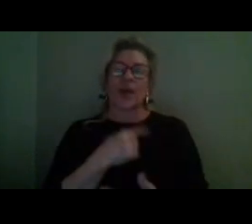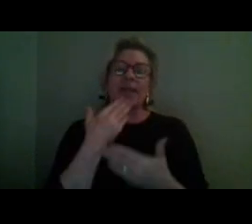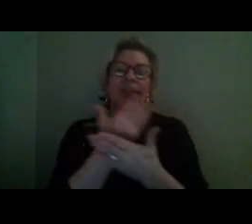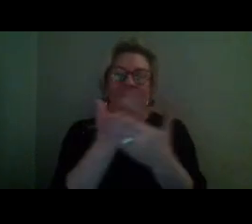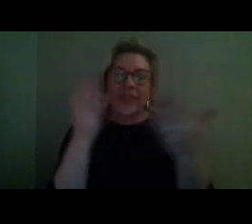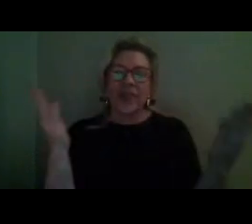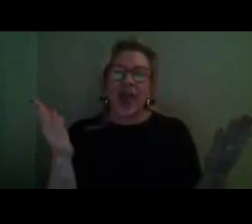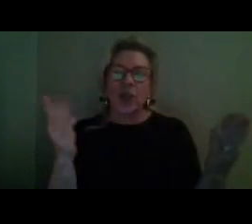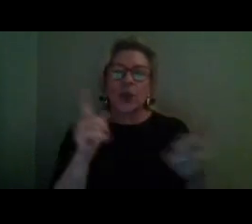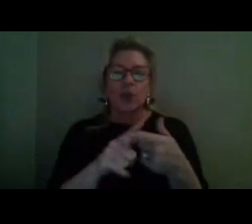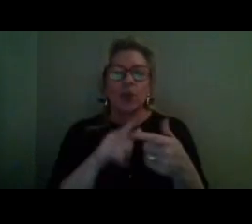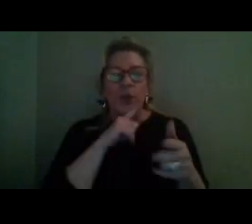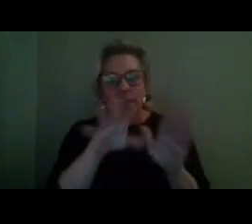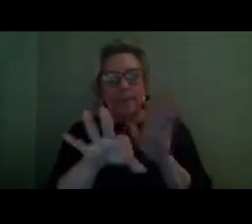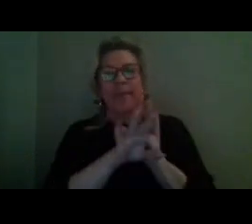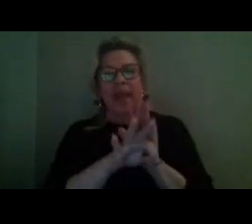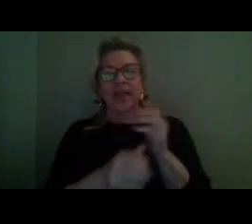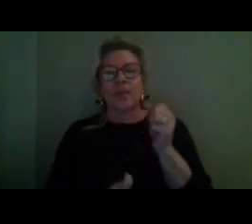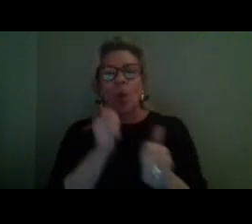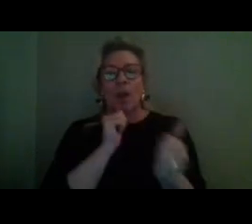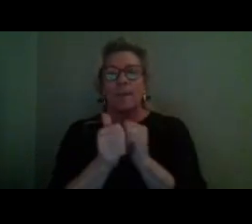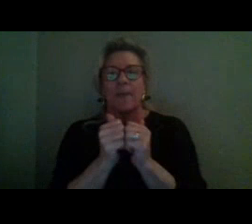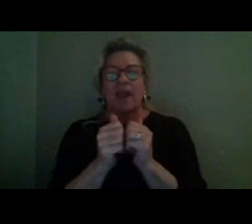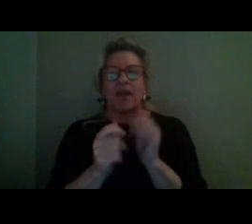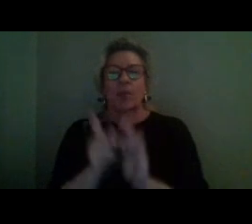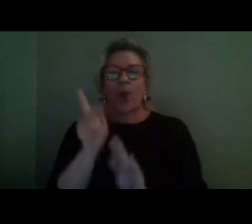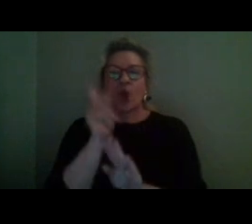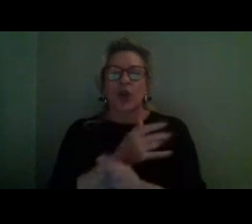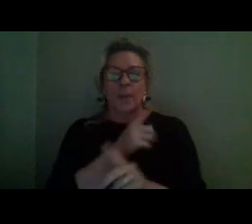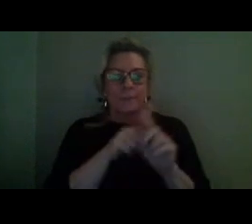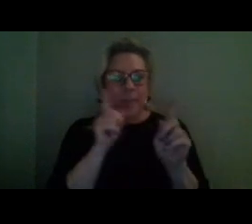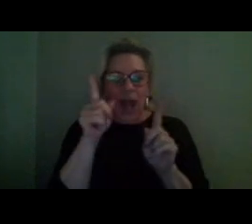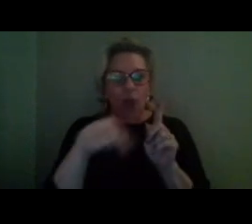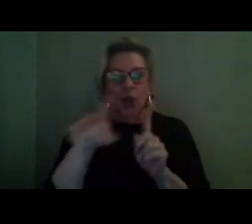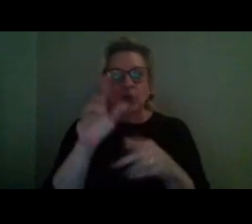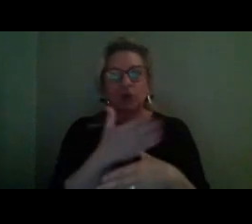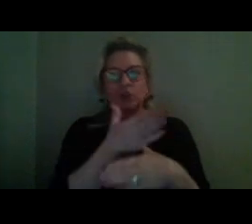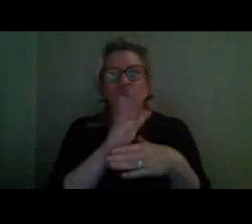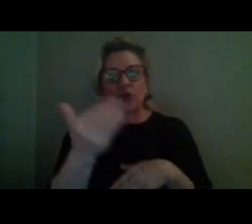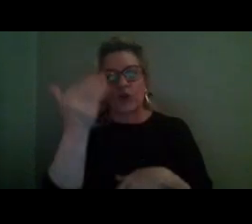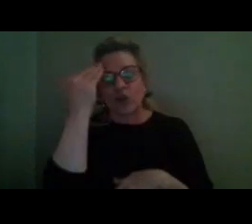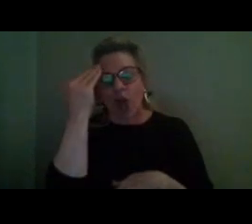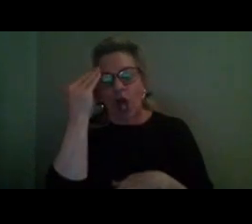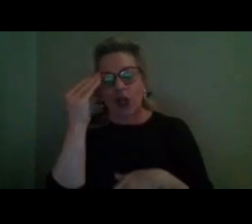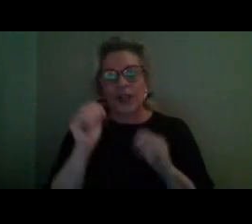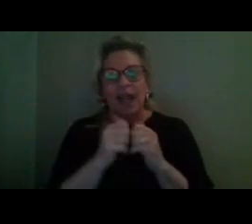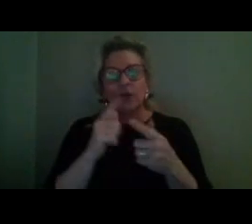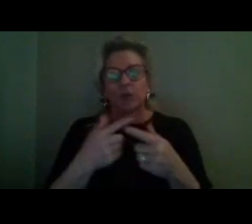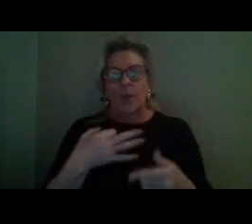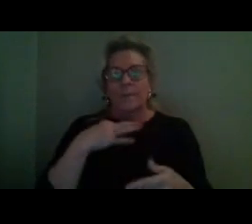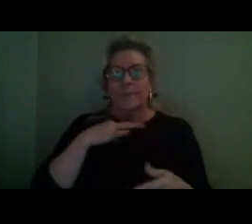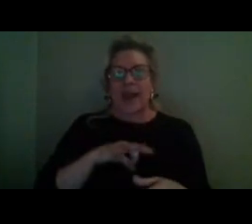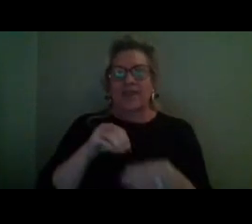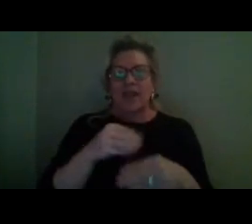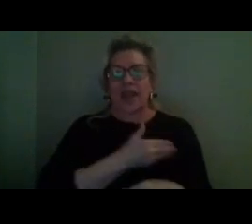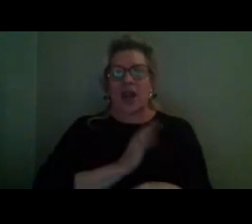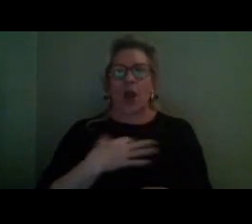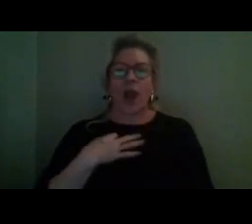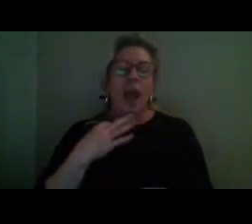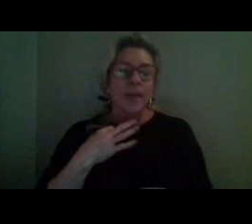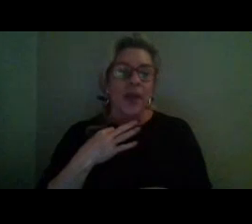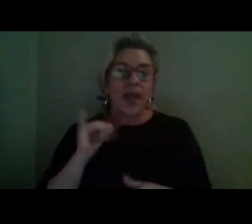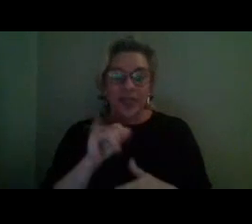the most competitive projects in our region and sharing their knowledge on how to best articulate a project's benefits in our applications. And this was